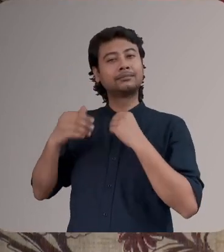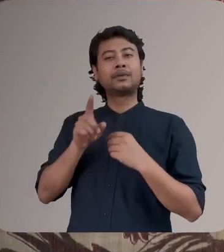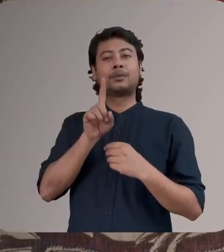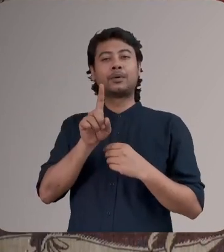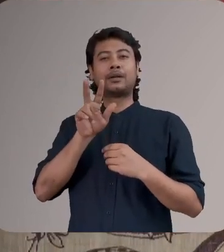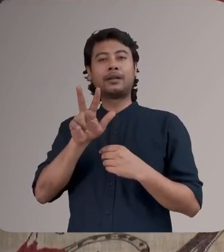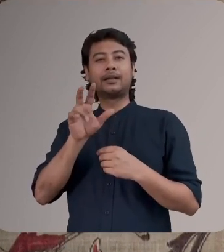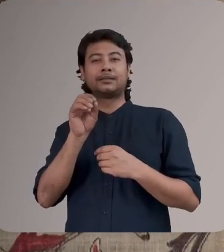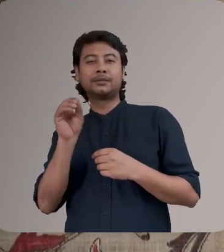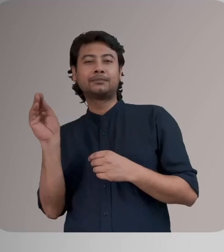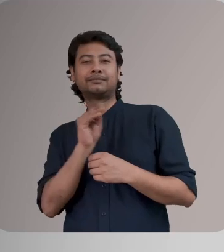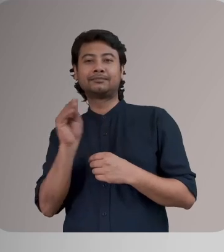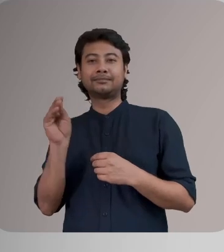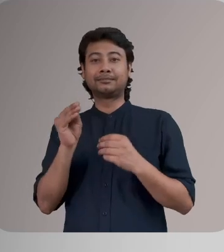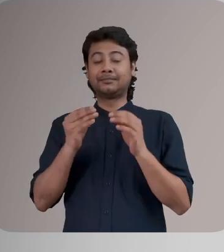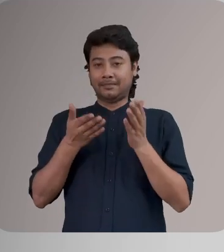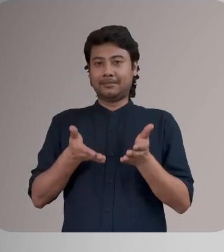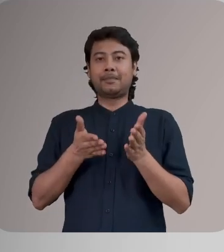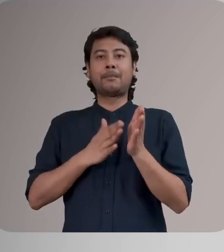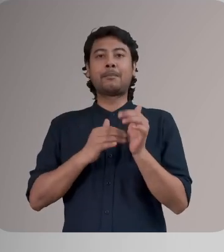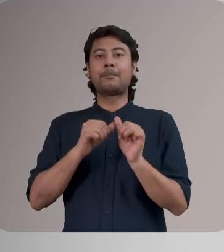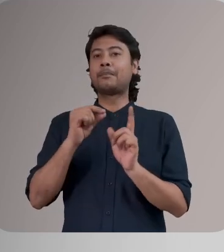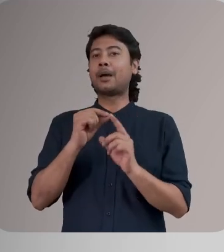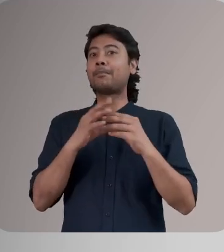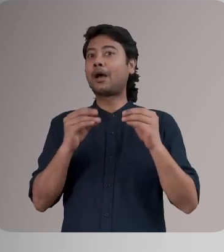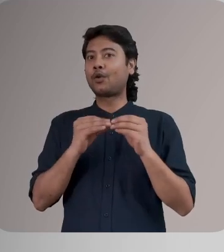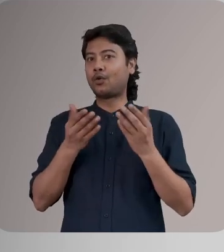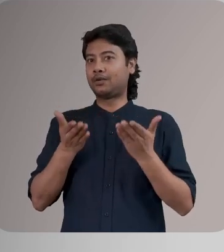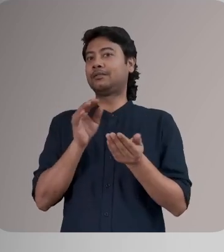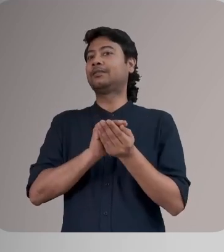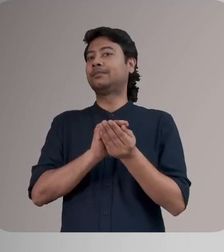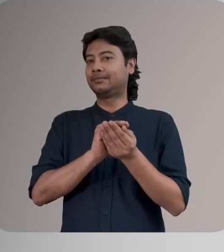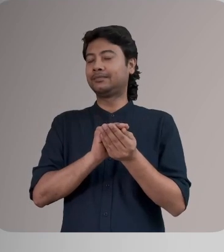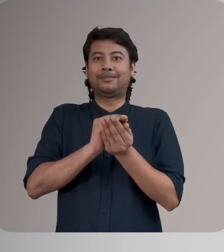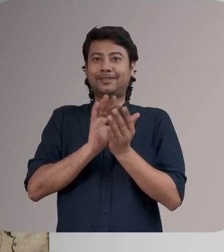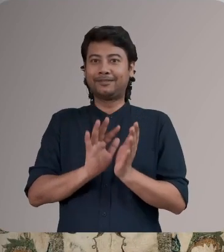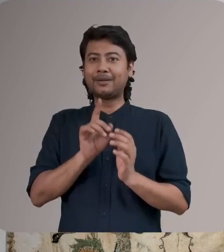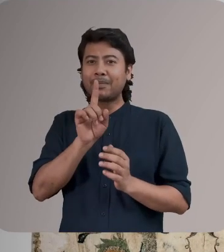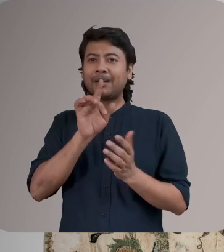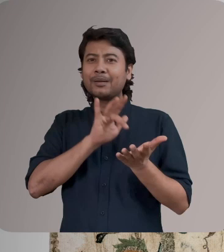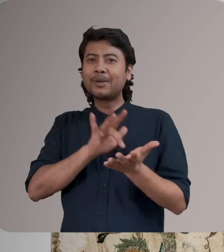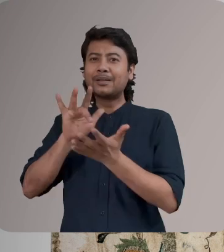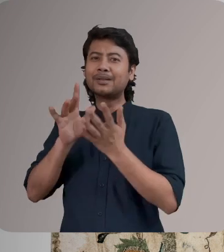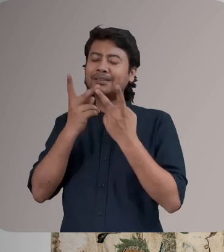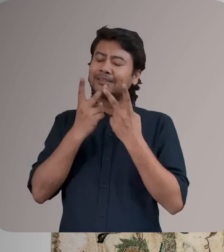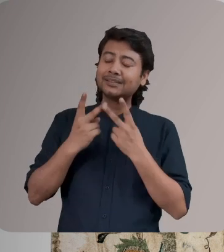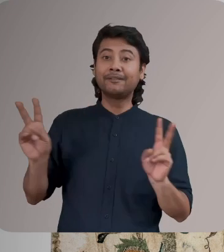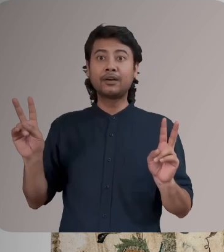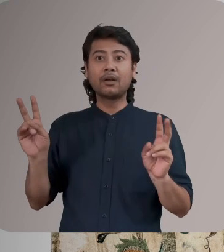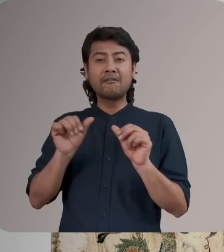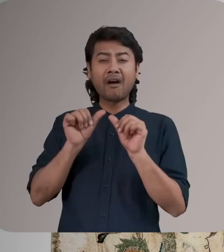centuries. This is from the collection here at MAP, Bangalore. But what could these two objects, separated